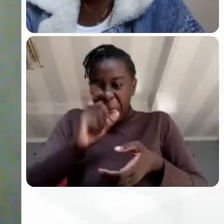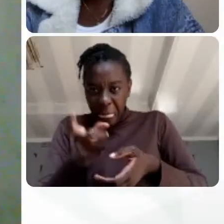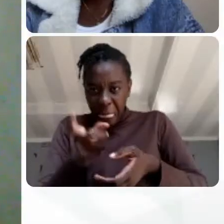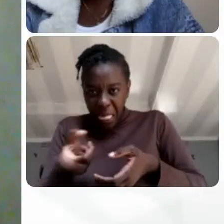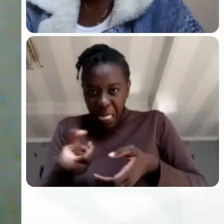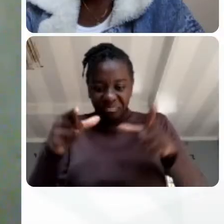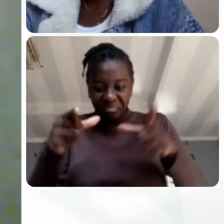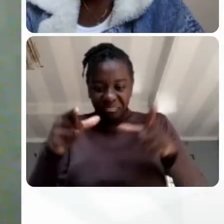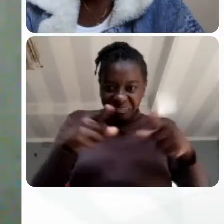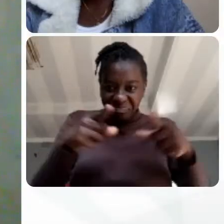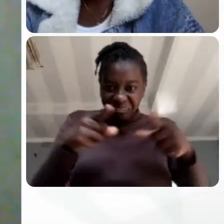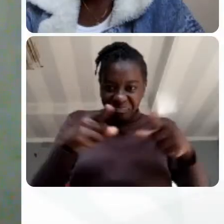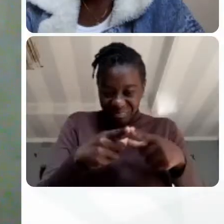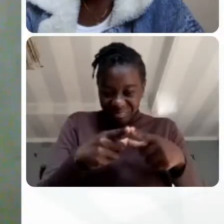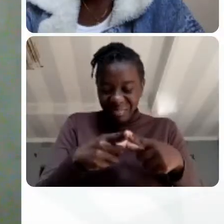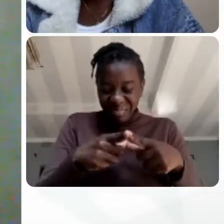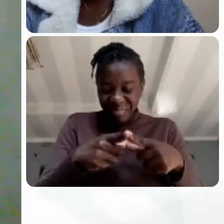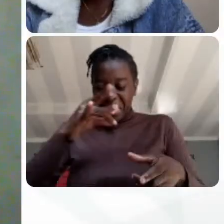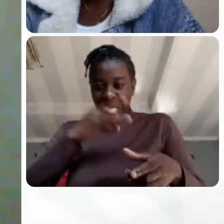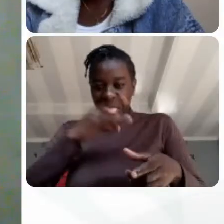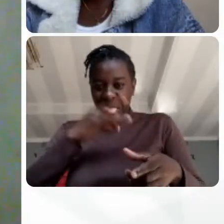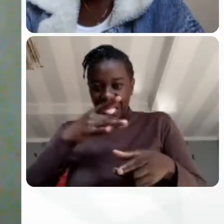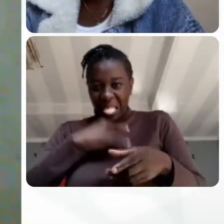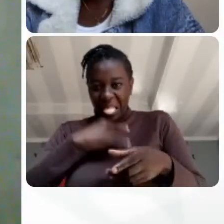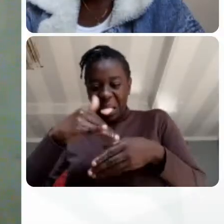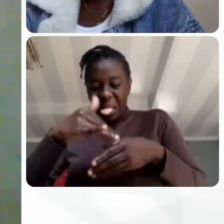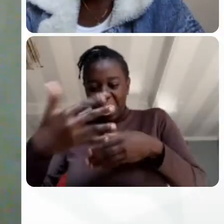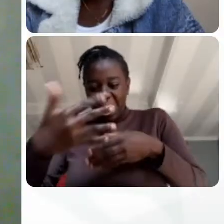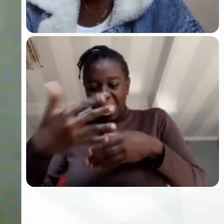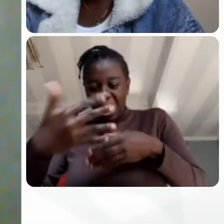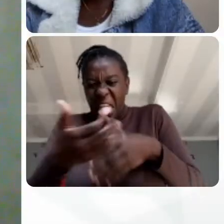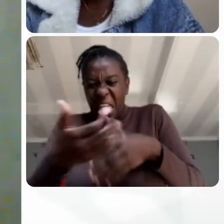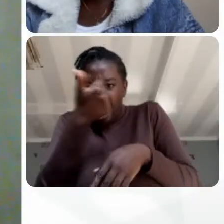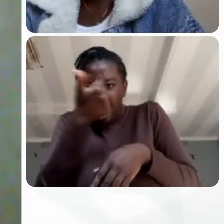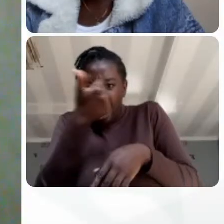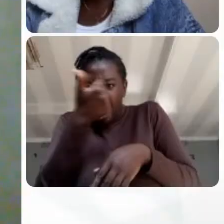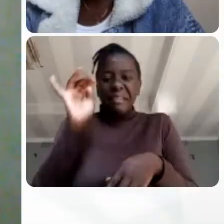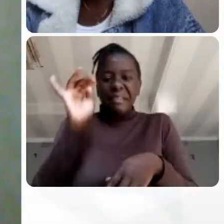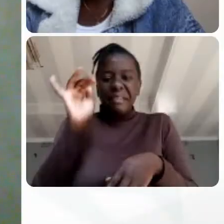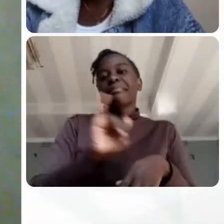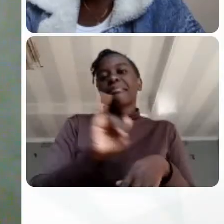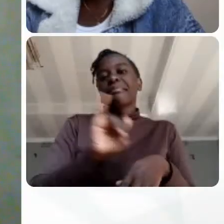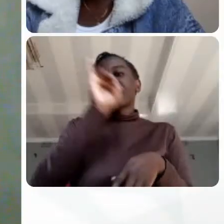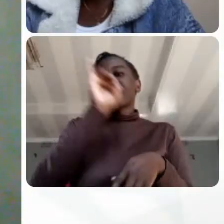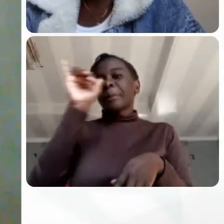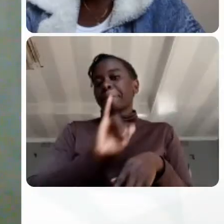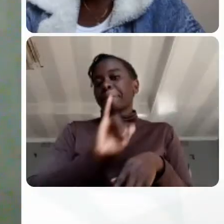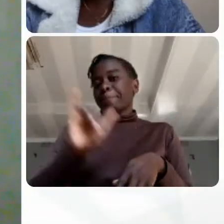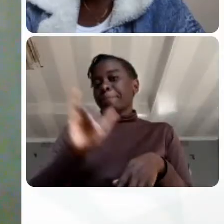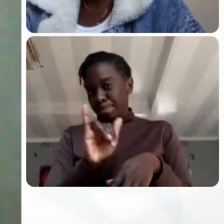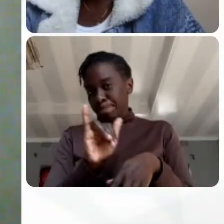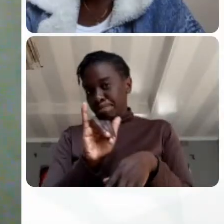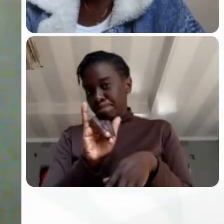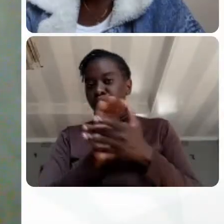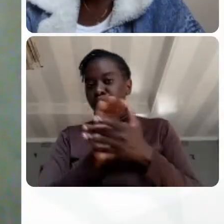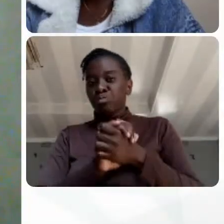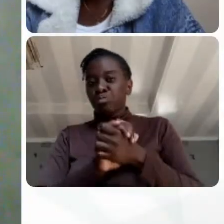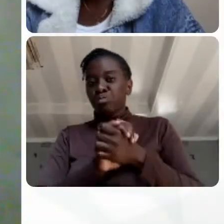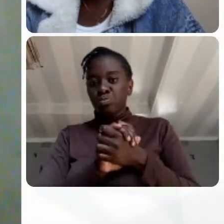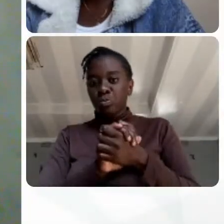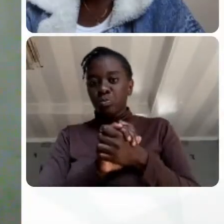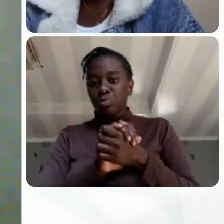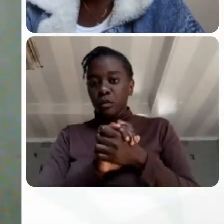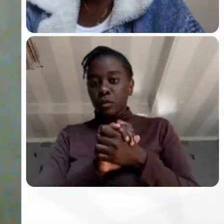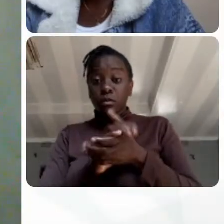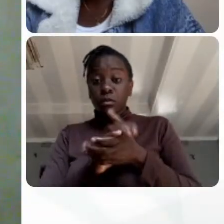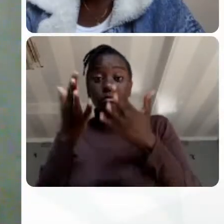STIs have been there for a long period of time, they might complicate now in future in your entire life, in which